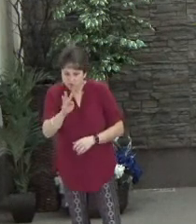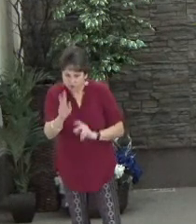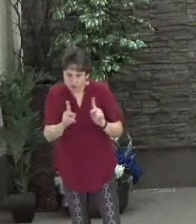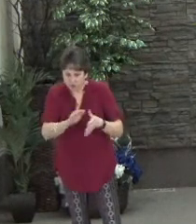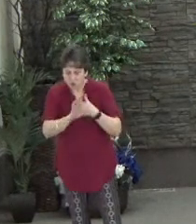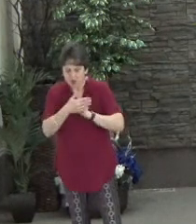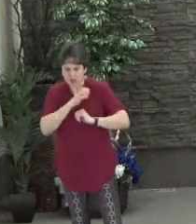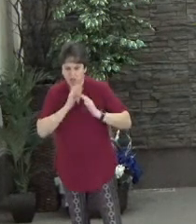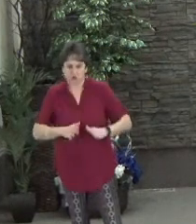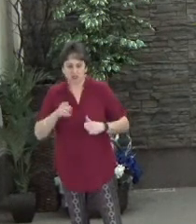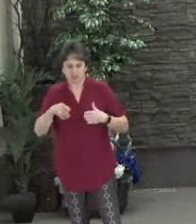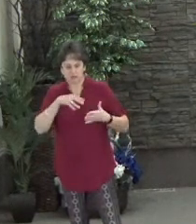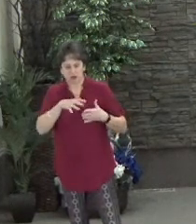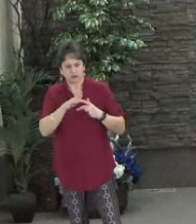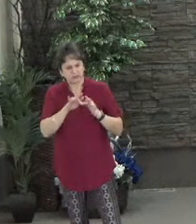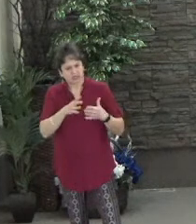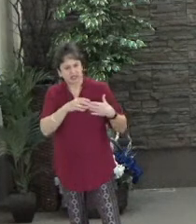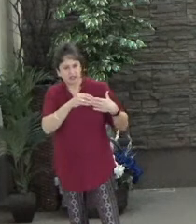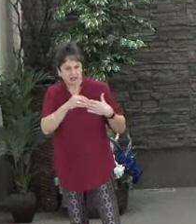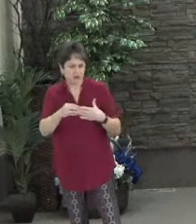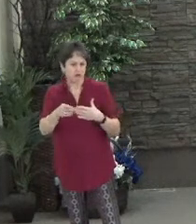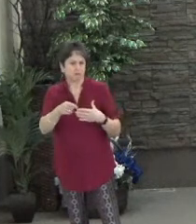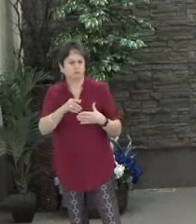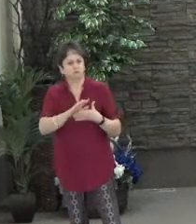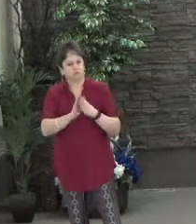424 people to Jesus.